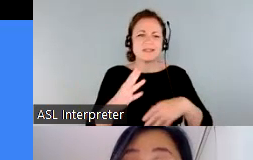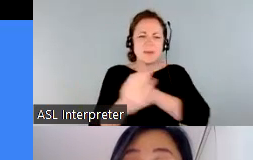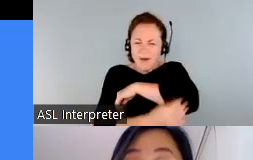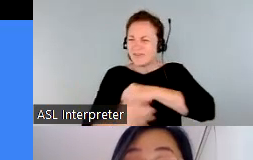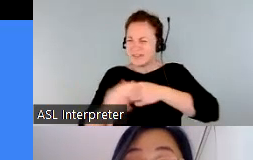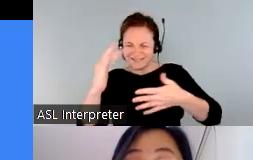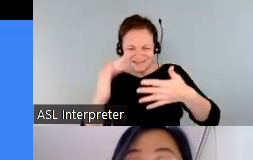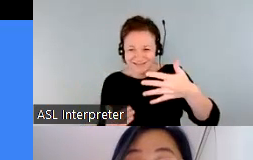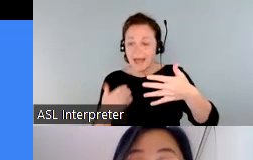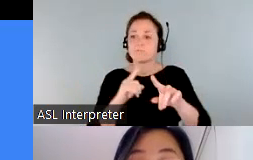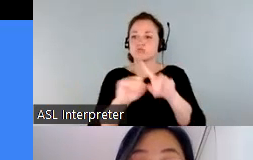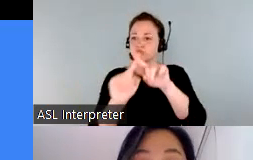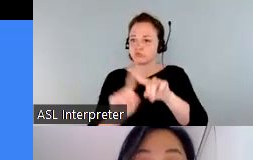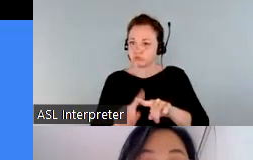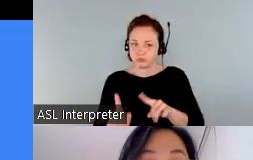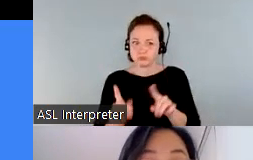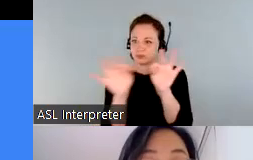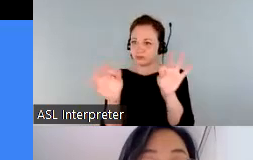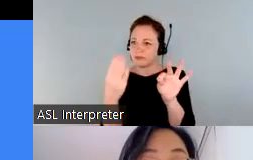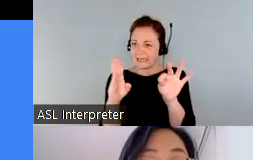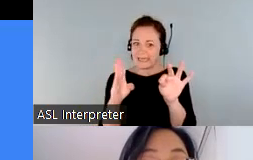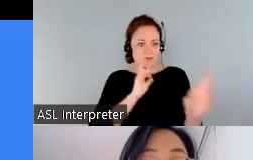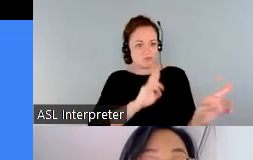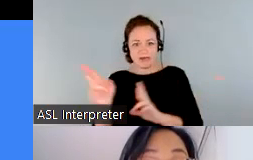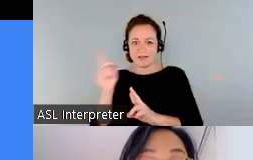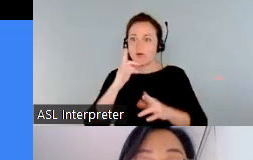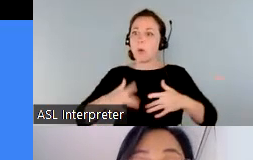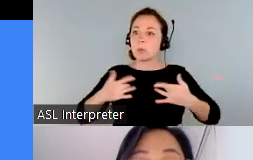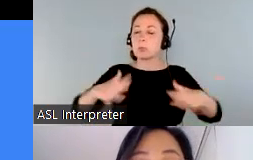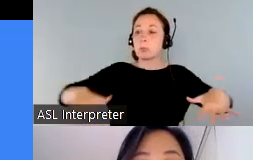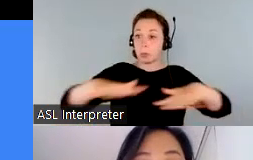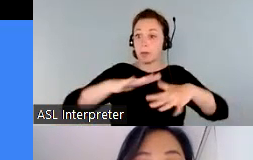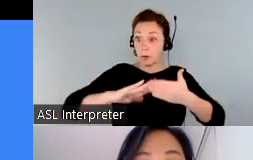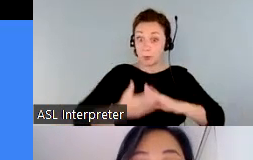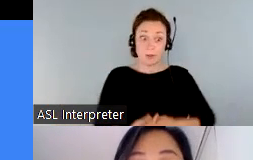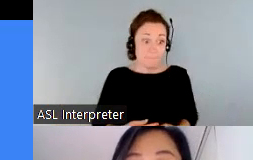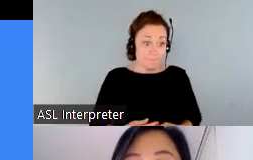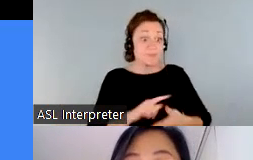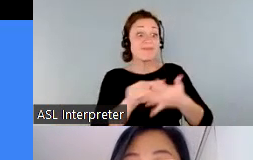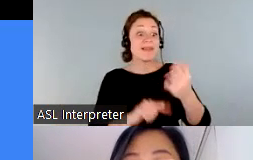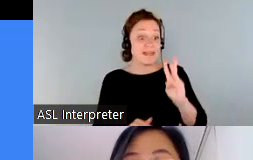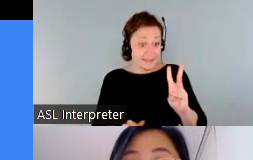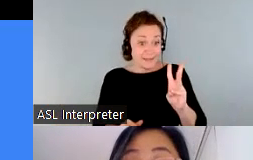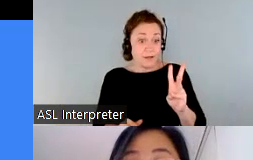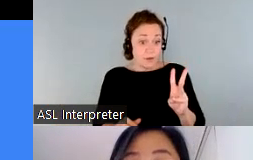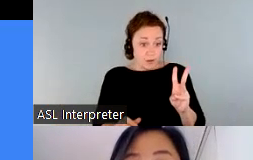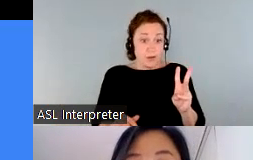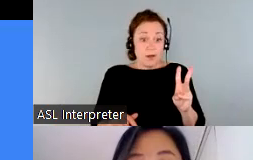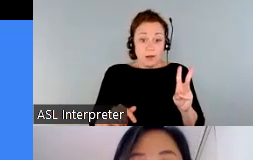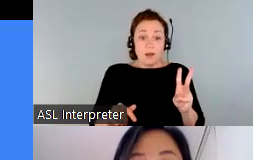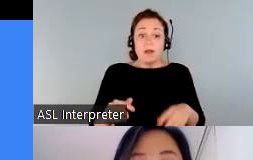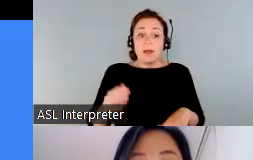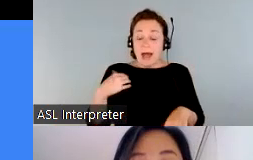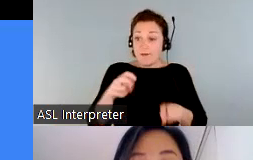to some partner advocacy campaigns that are happening right now. And then we also have a panel